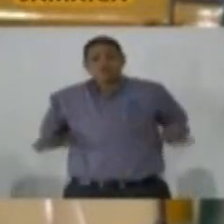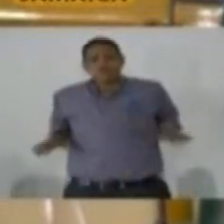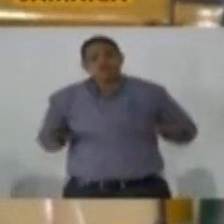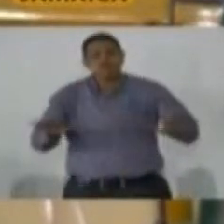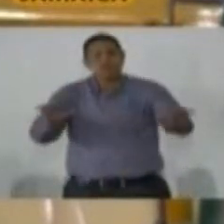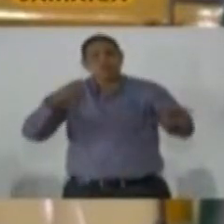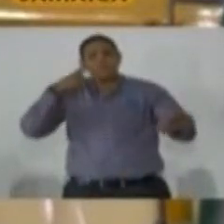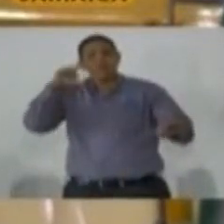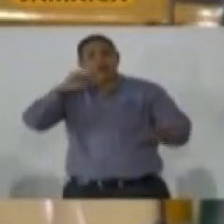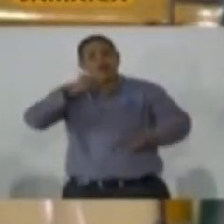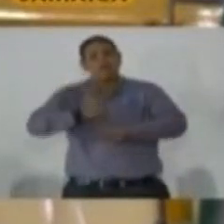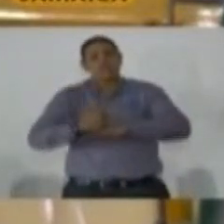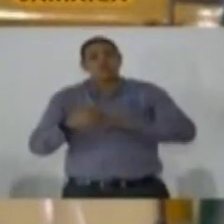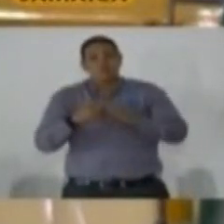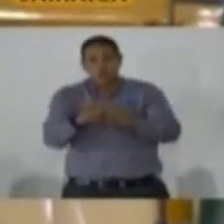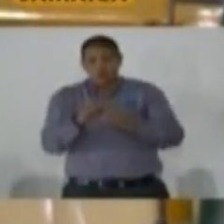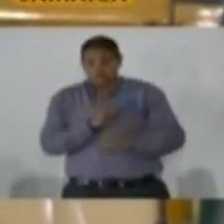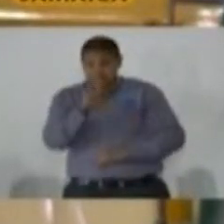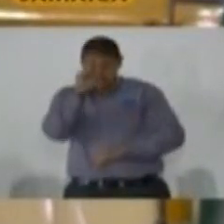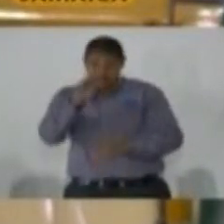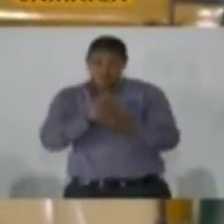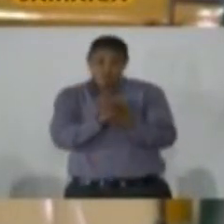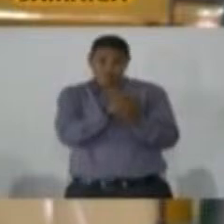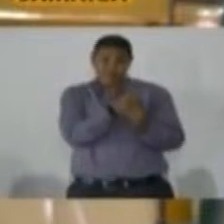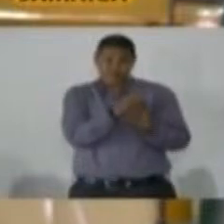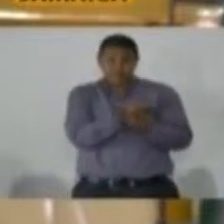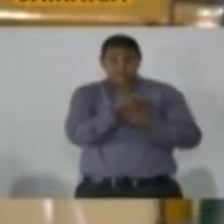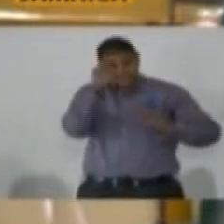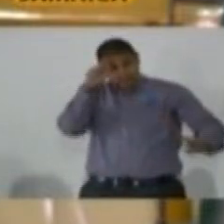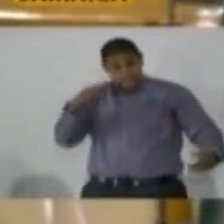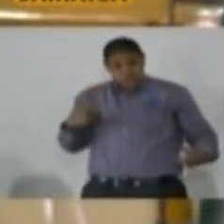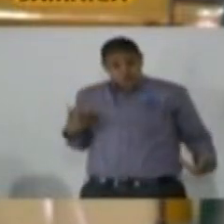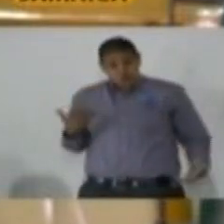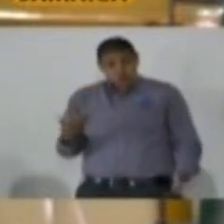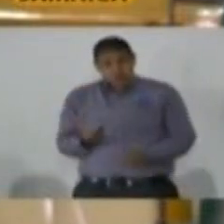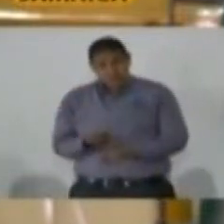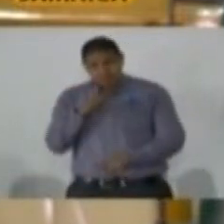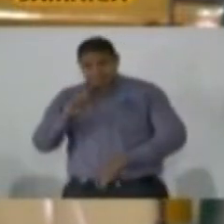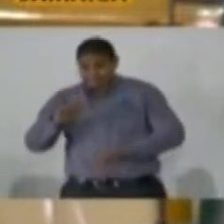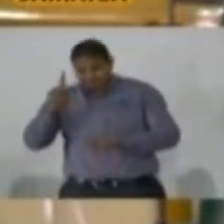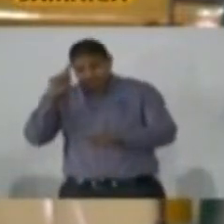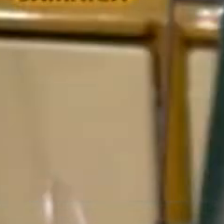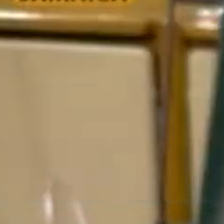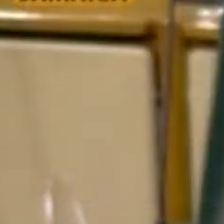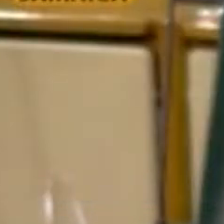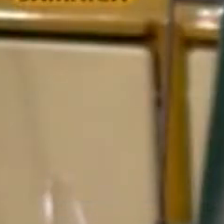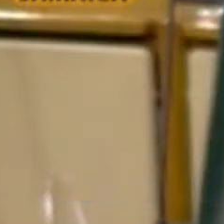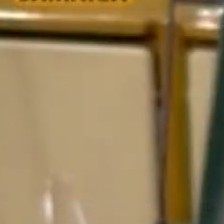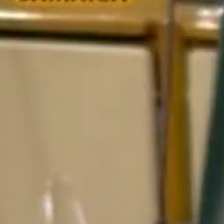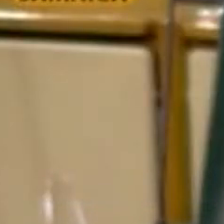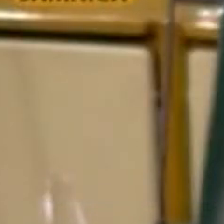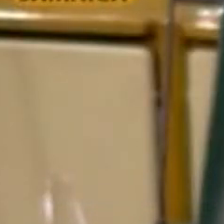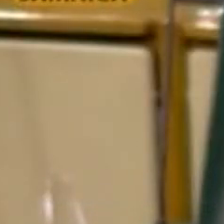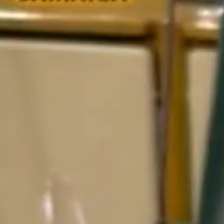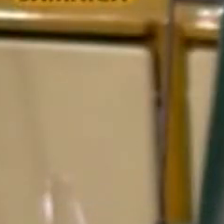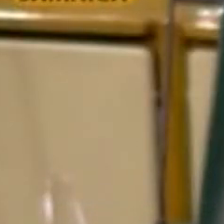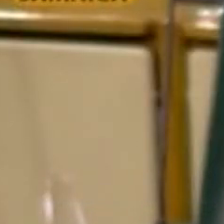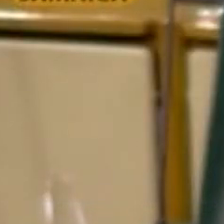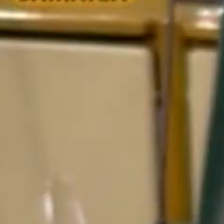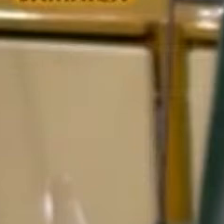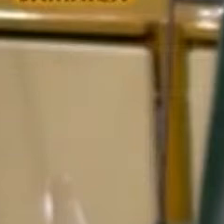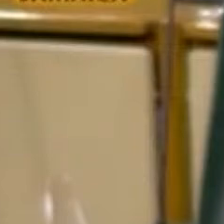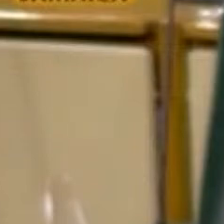so. I commit the Ministry of Education and Youth to the steadfast day-in, day-out execution that is